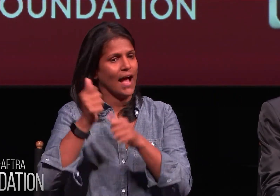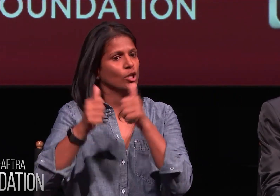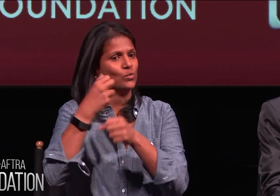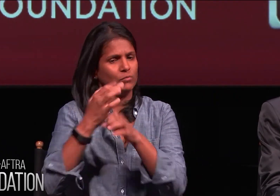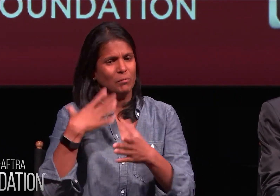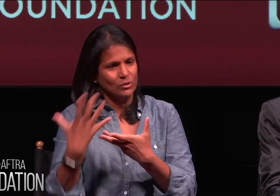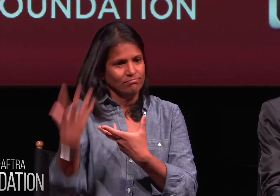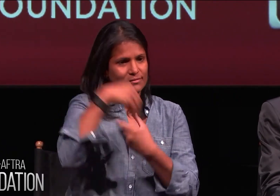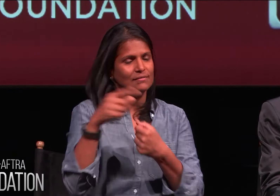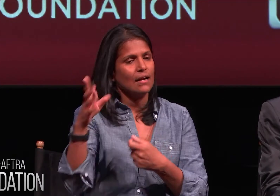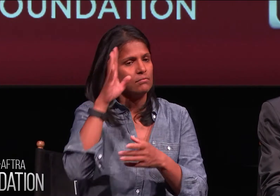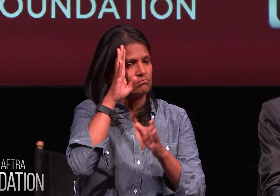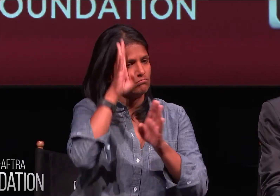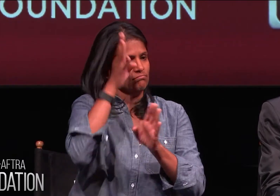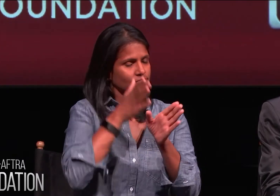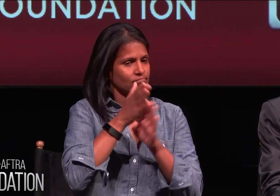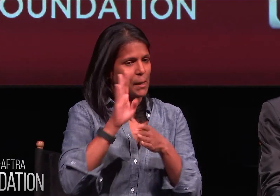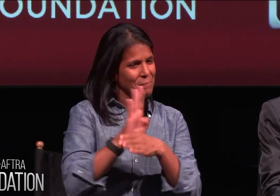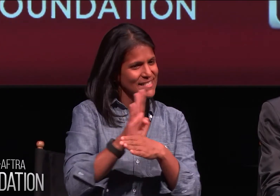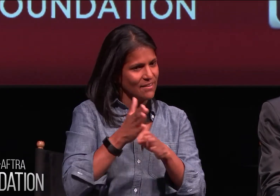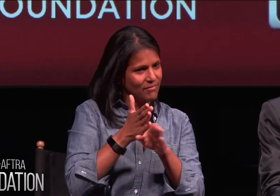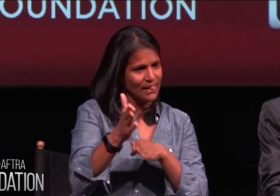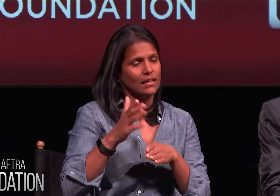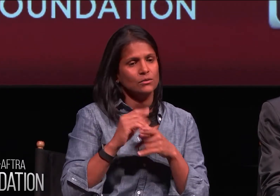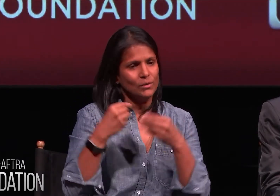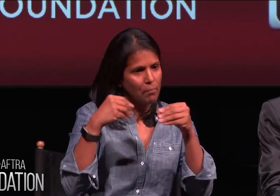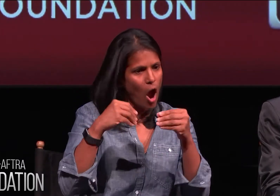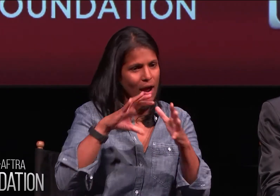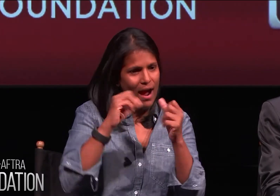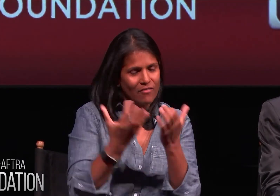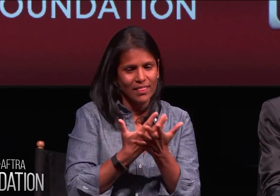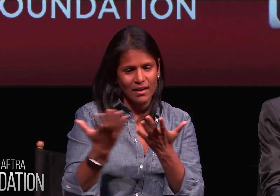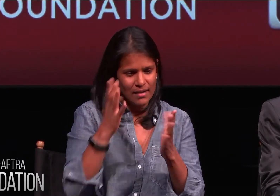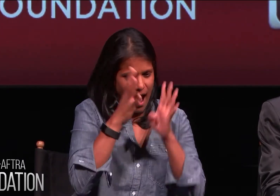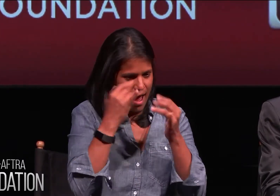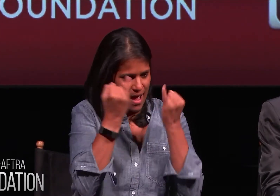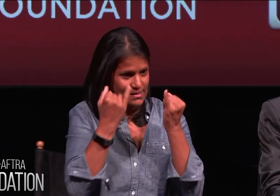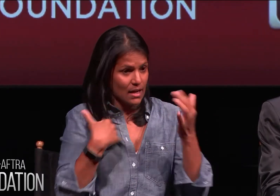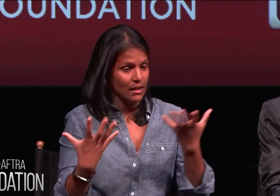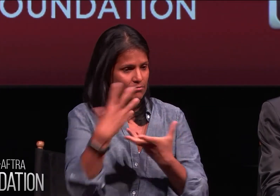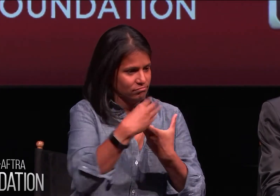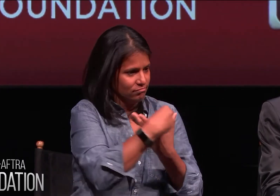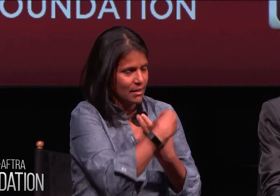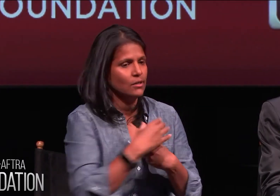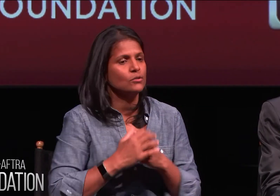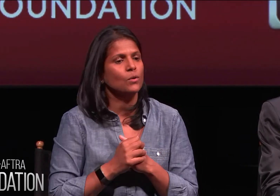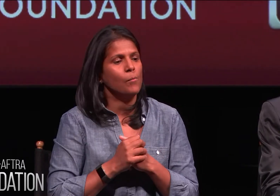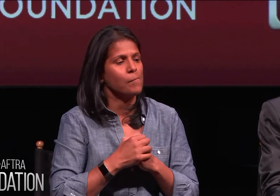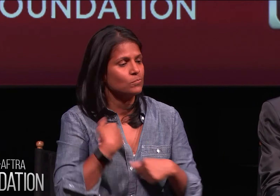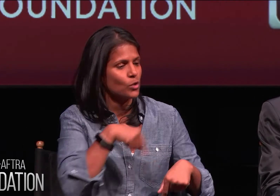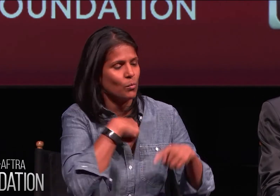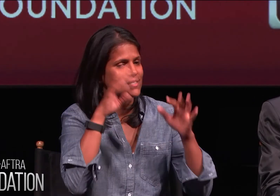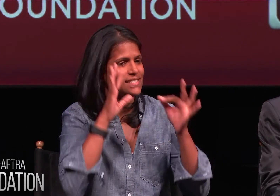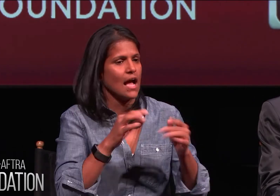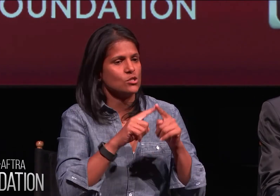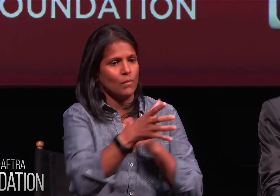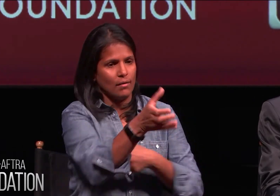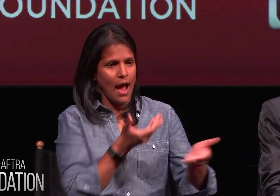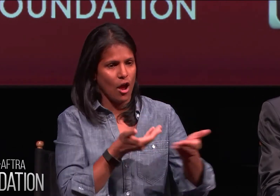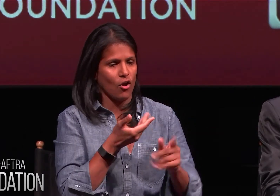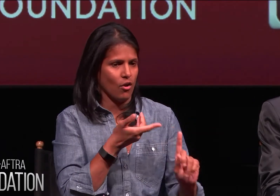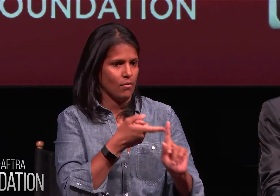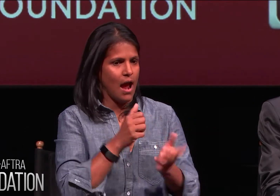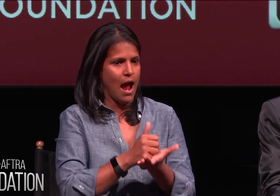Jessica Wasserman, as our executive producer, became involved, because she has more experience in business and marketing and also contributed